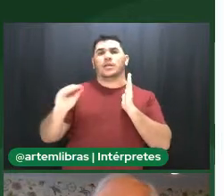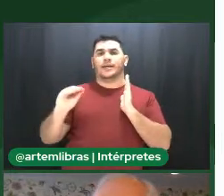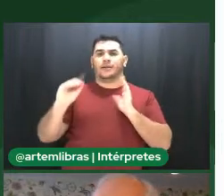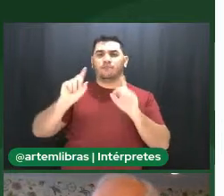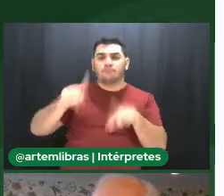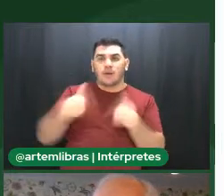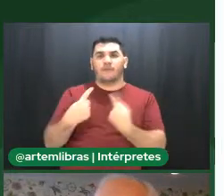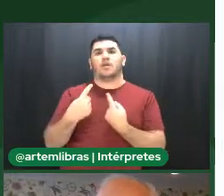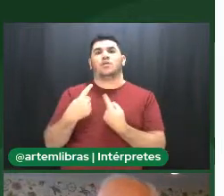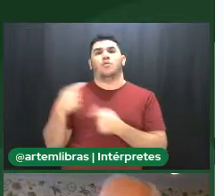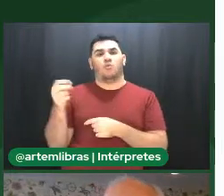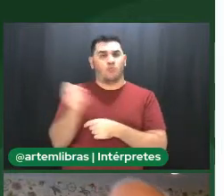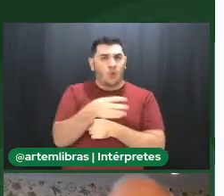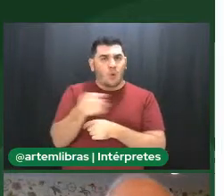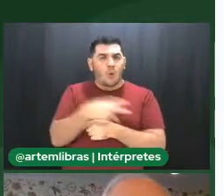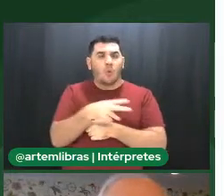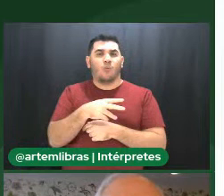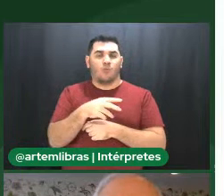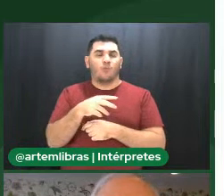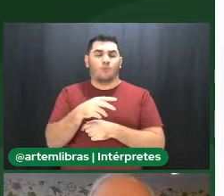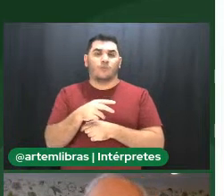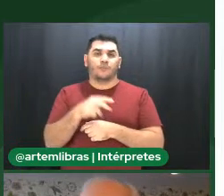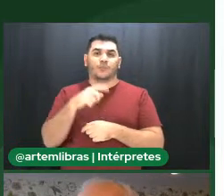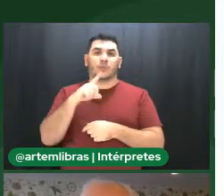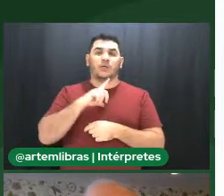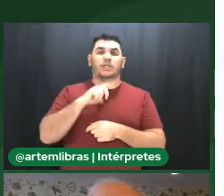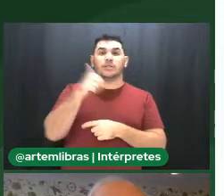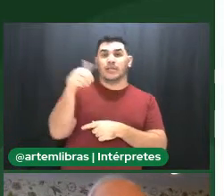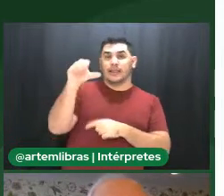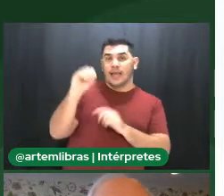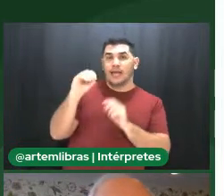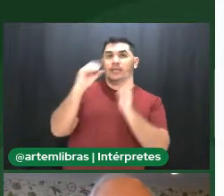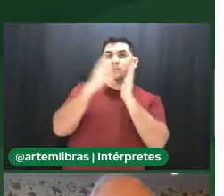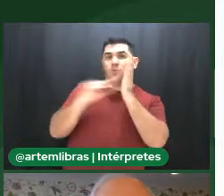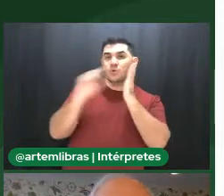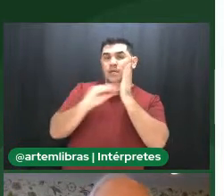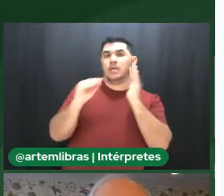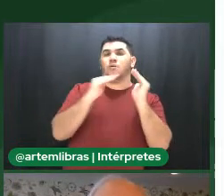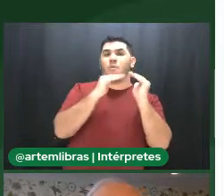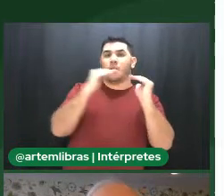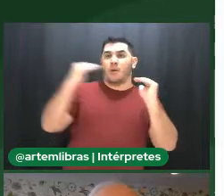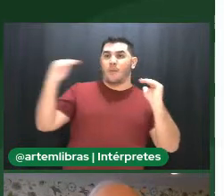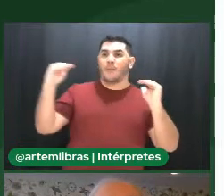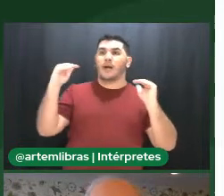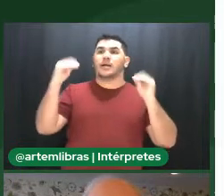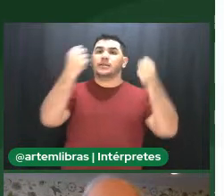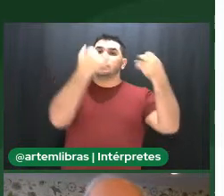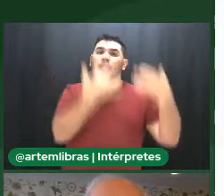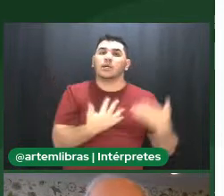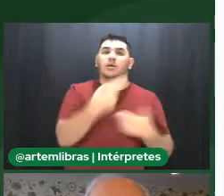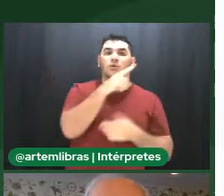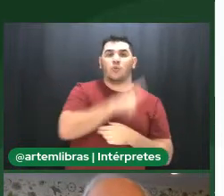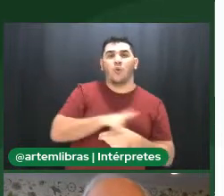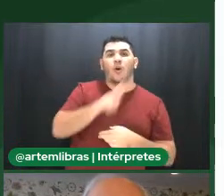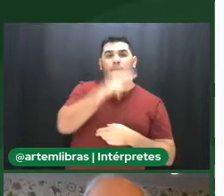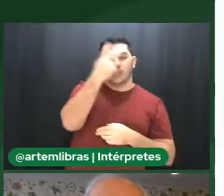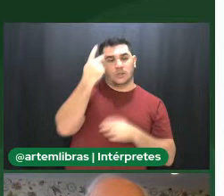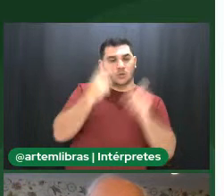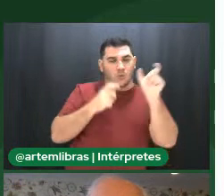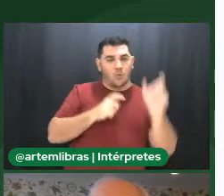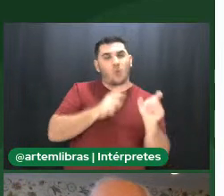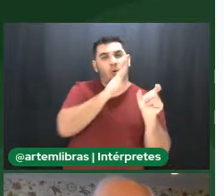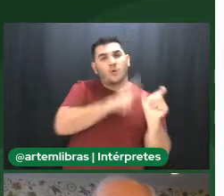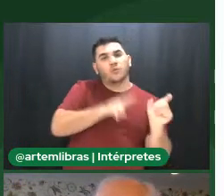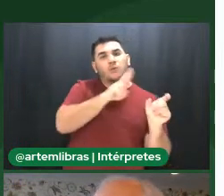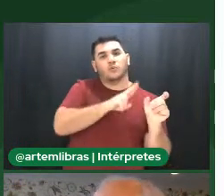10 levels of how much user control and how much computer automation. And I believe this idea,